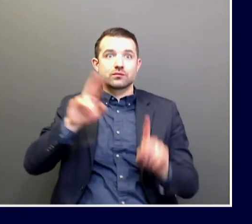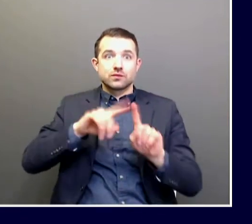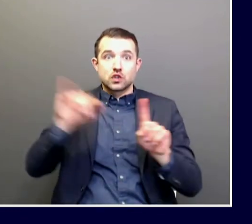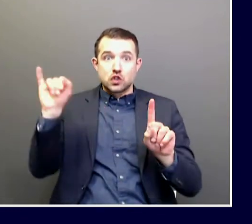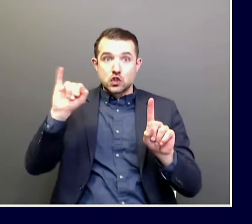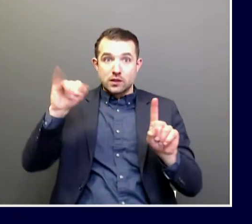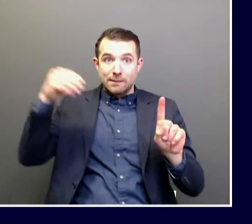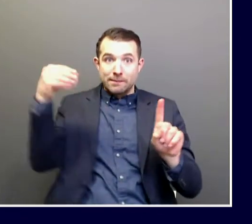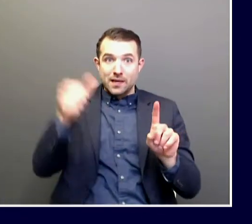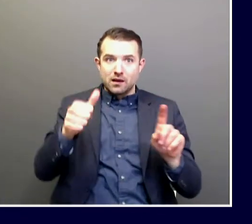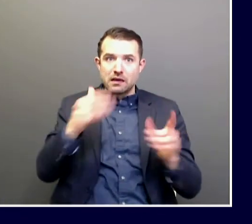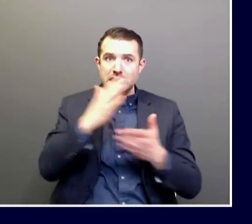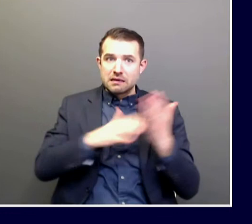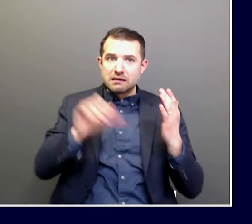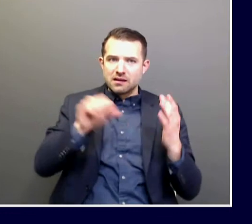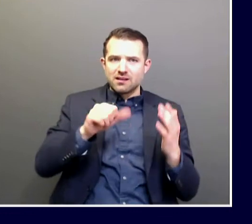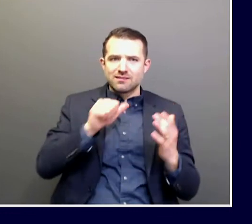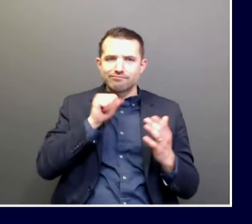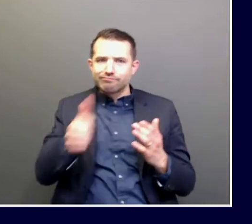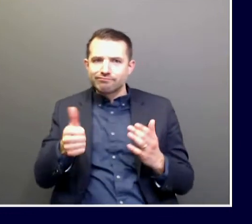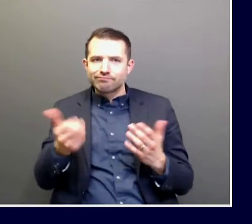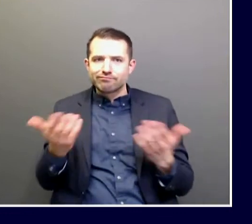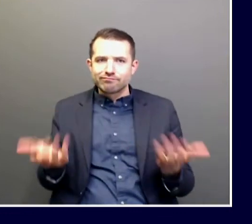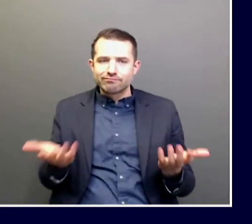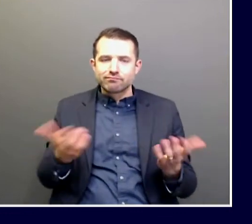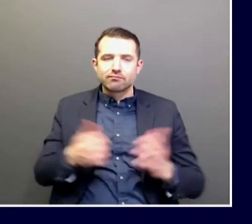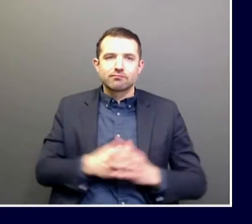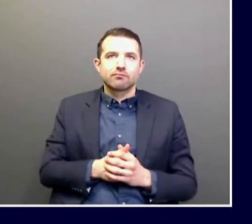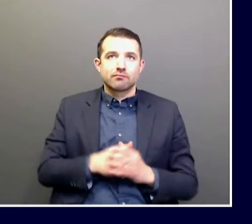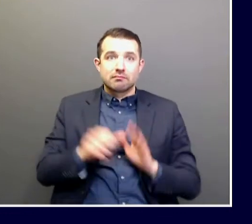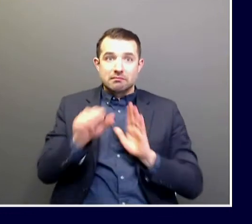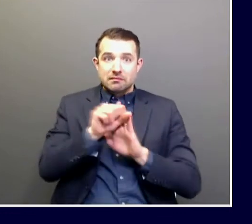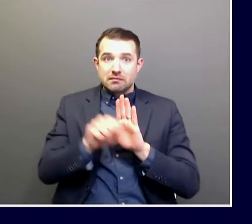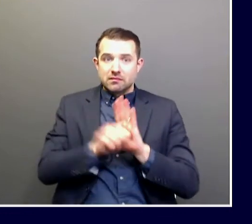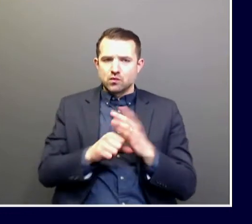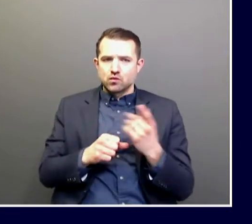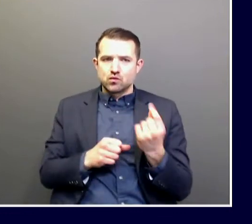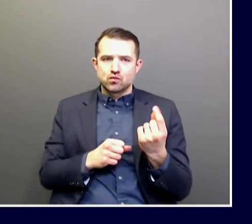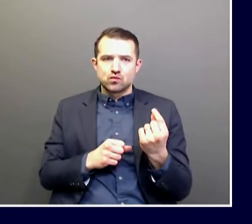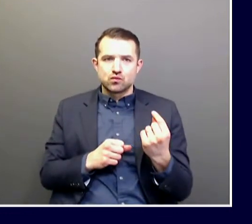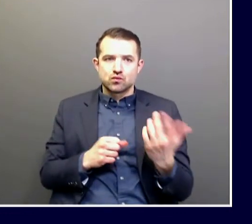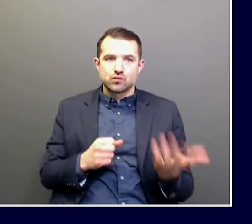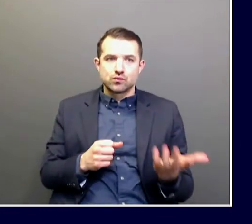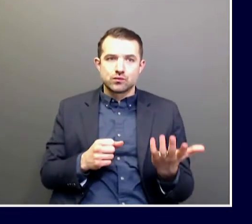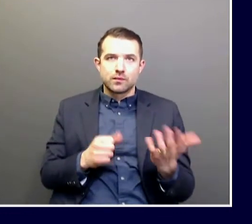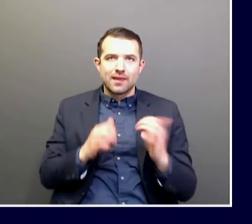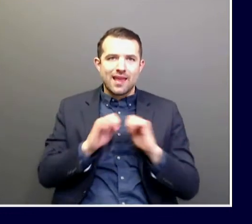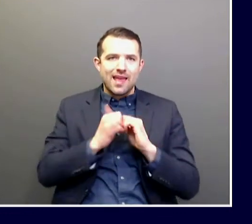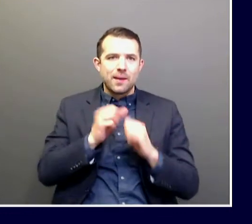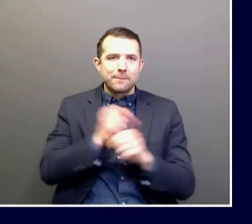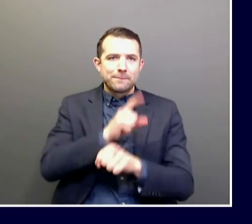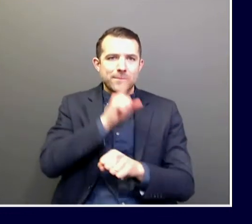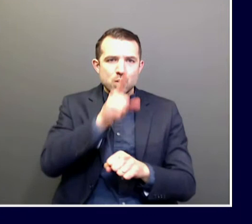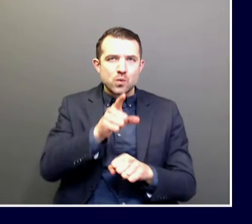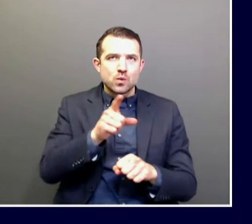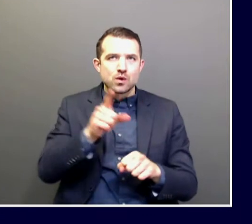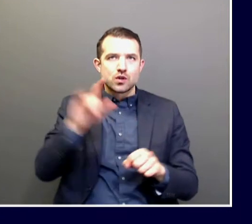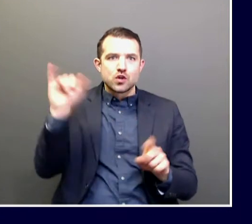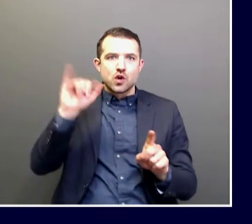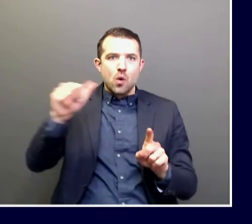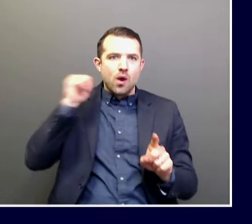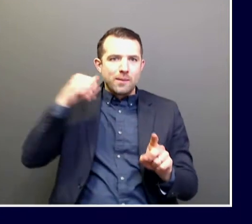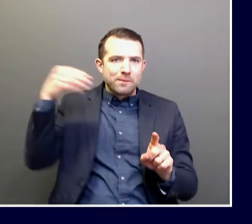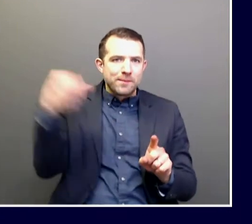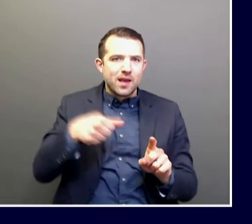barrier for some patients. Is the state planning to take any sort of action to ensure, anyone who's eligible can get that,